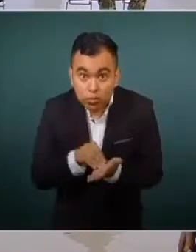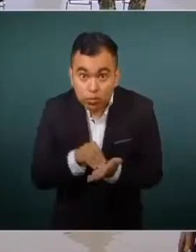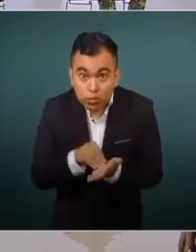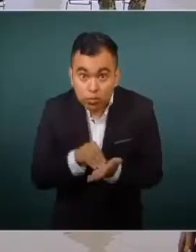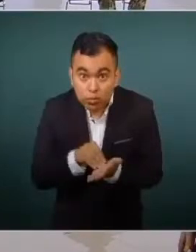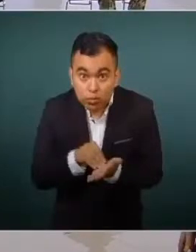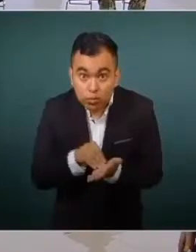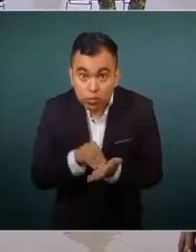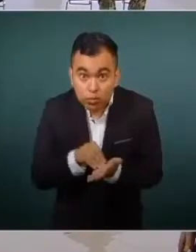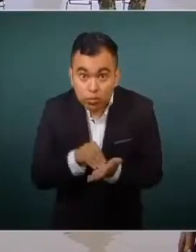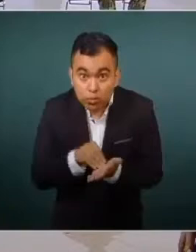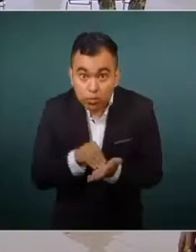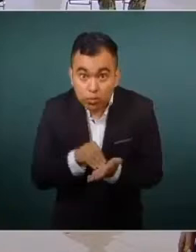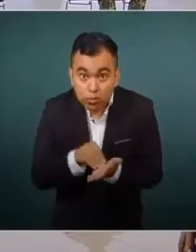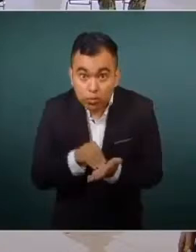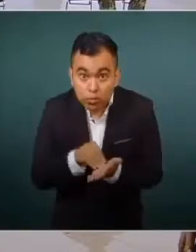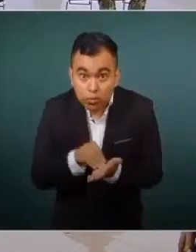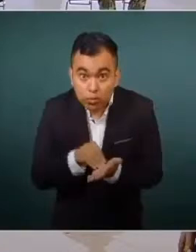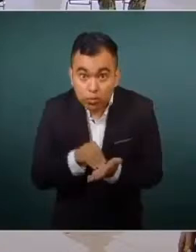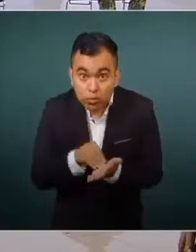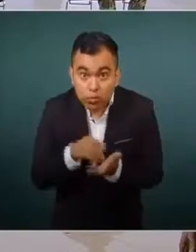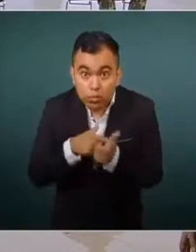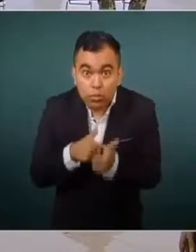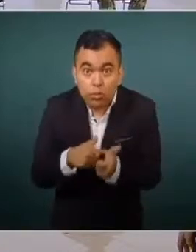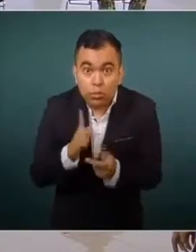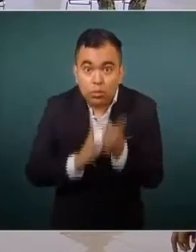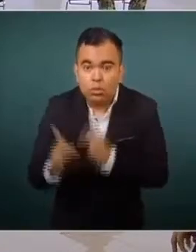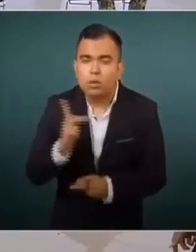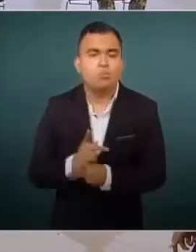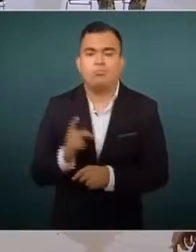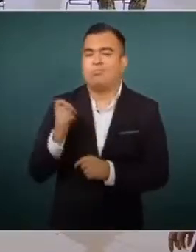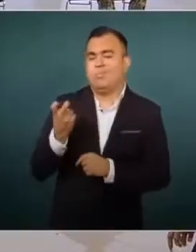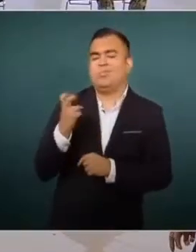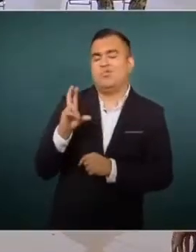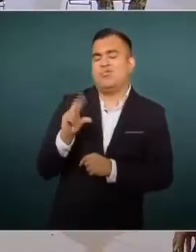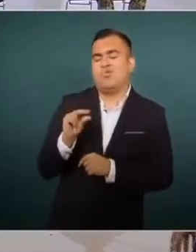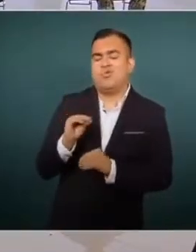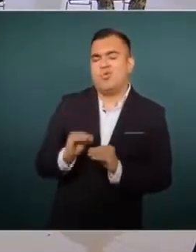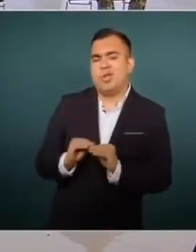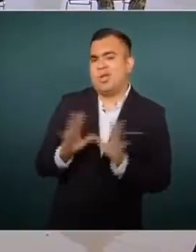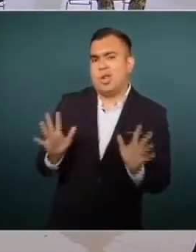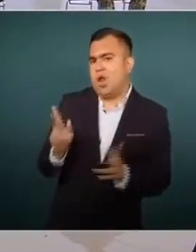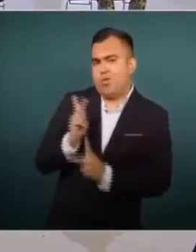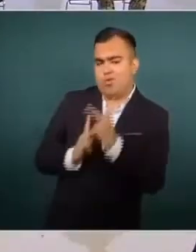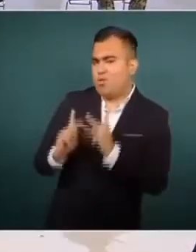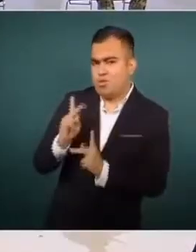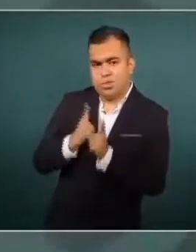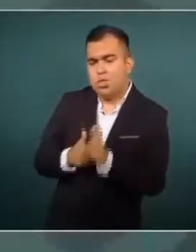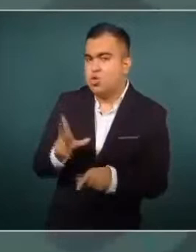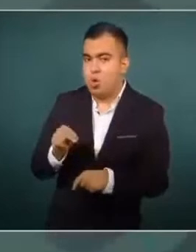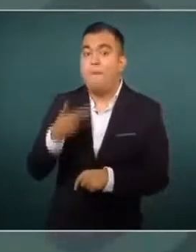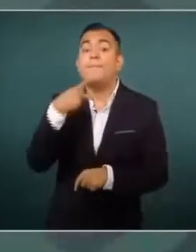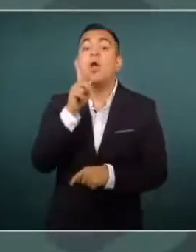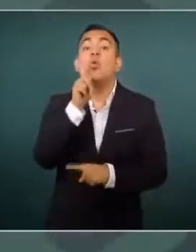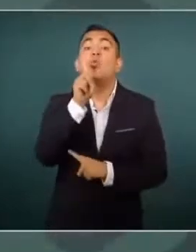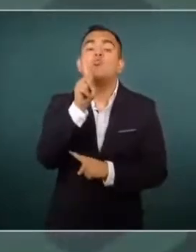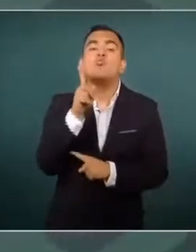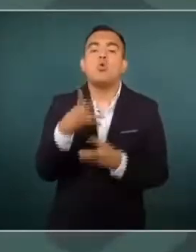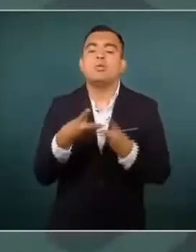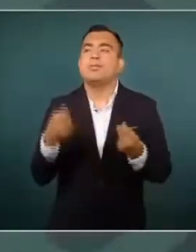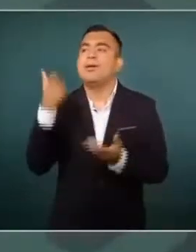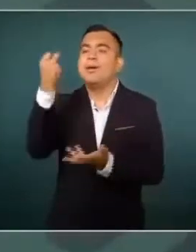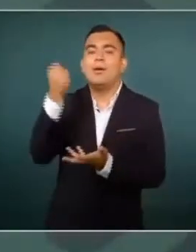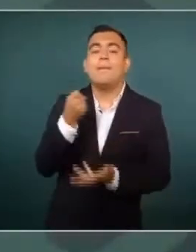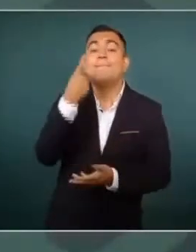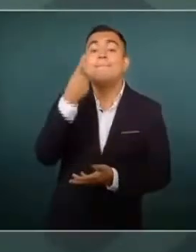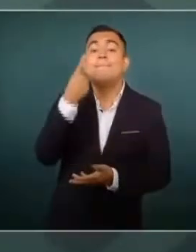put Jalisco into debt? And he says, yes, of course. que no es la ruta. Nosotros lo que resolvimos es el recurso que necesitamos para